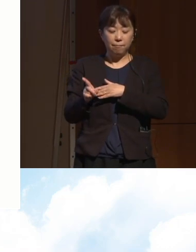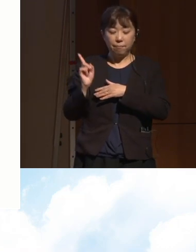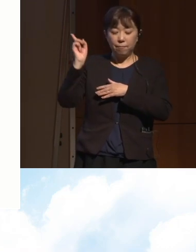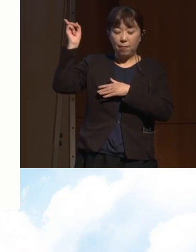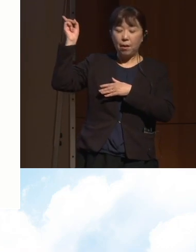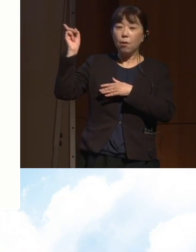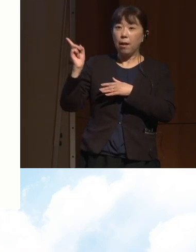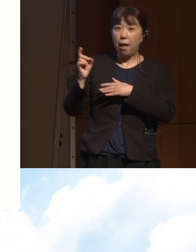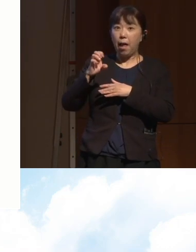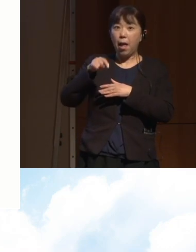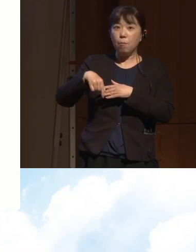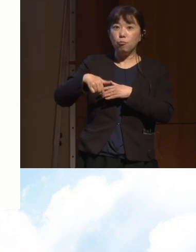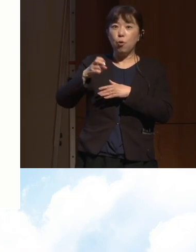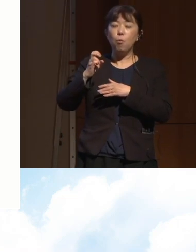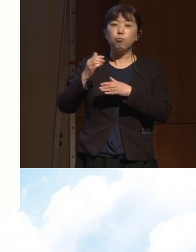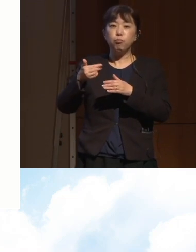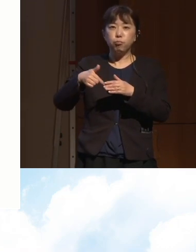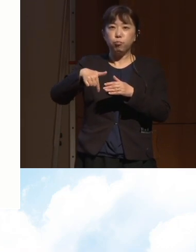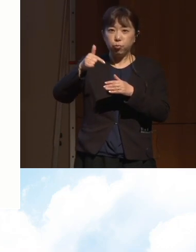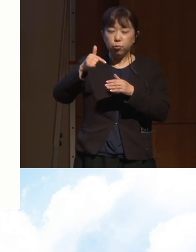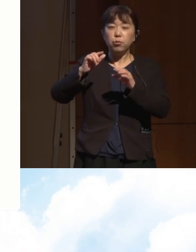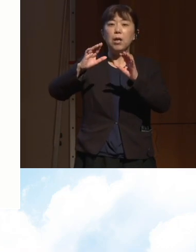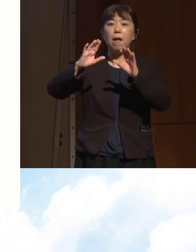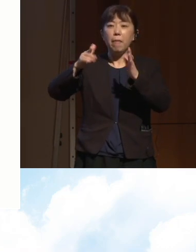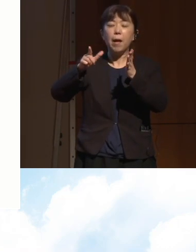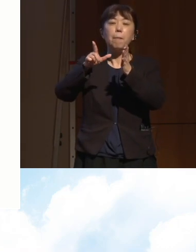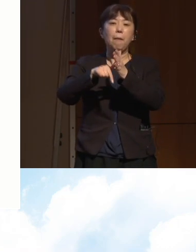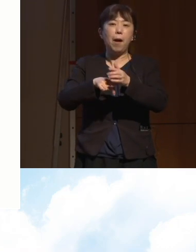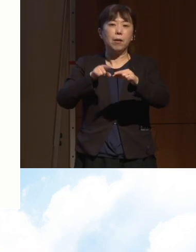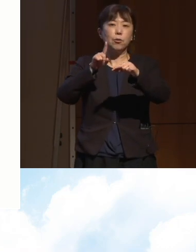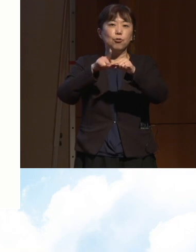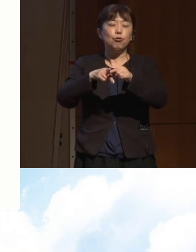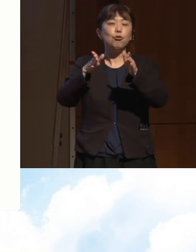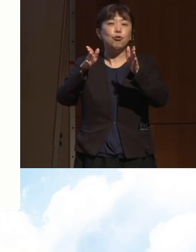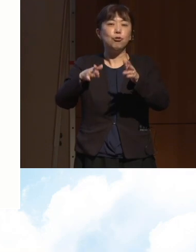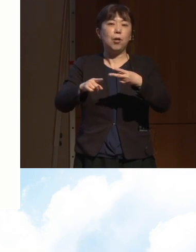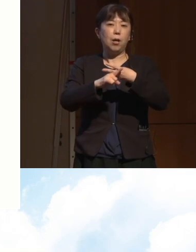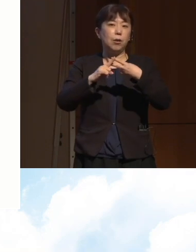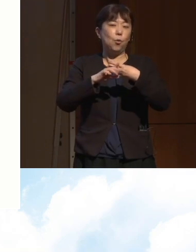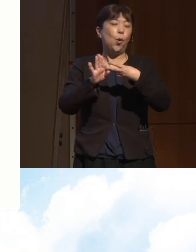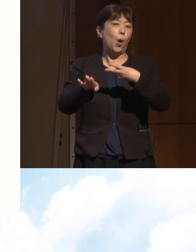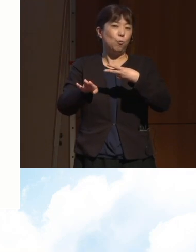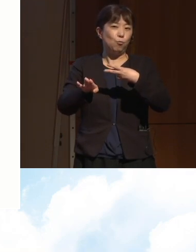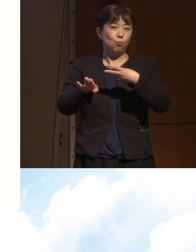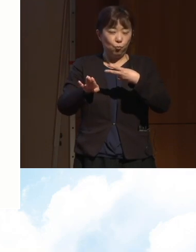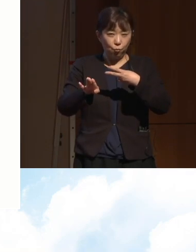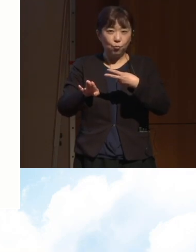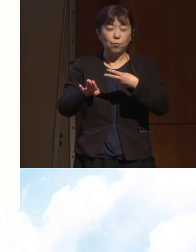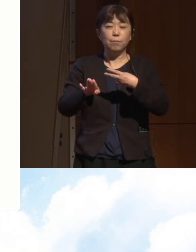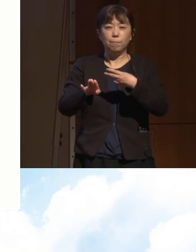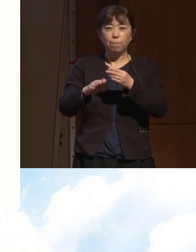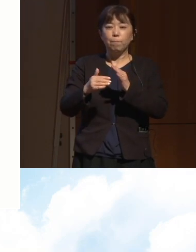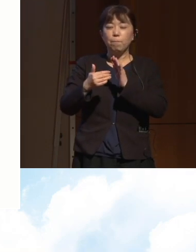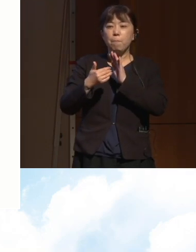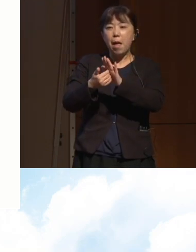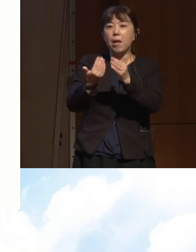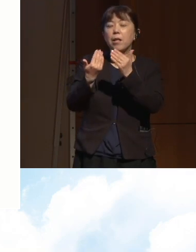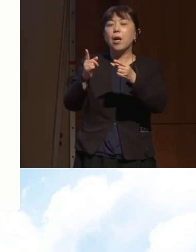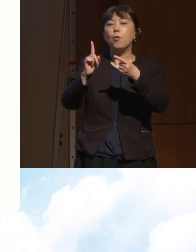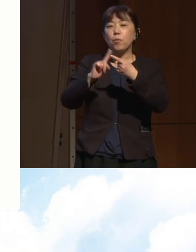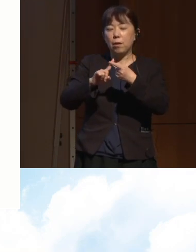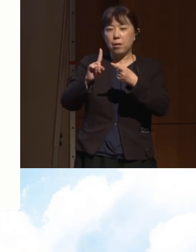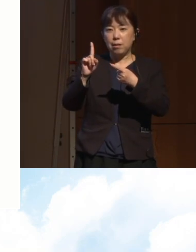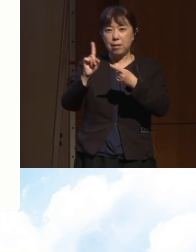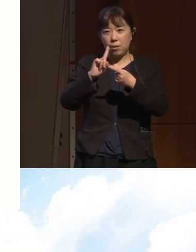core functions. What's the mechanism of immunologic protection? How are they transmitted? Where are they pathogenic? Where do